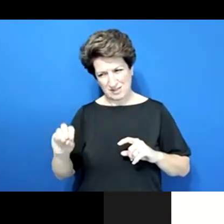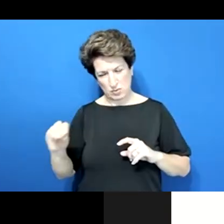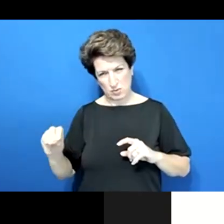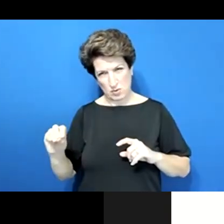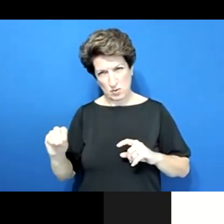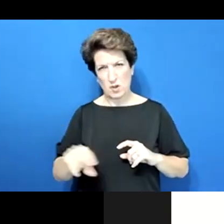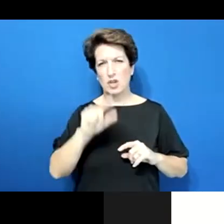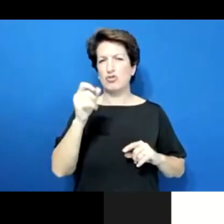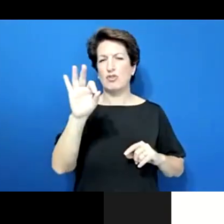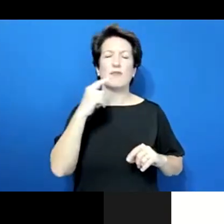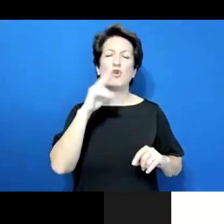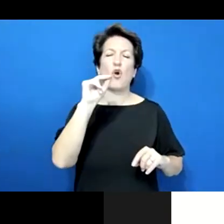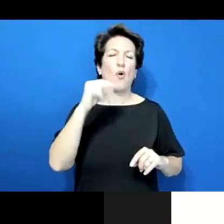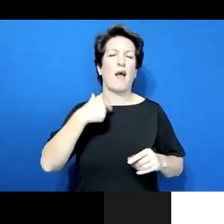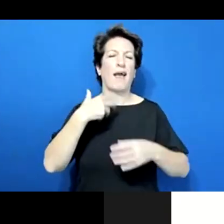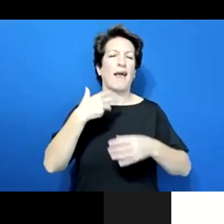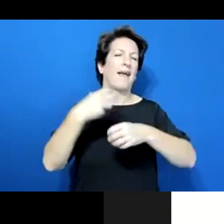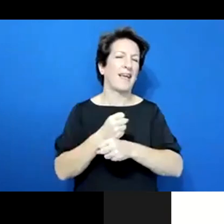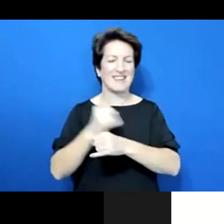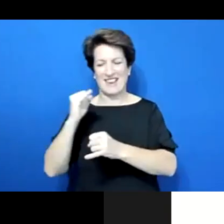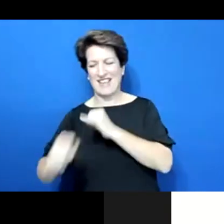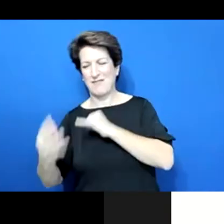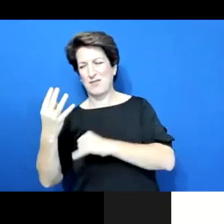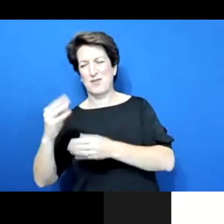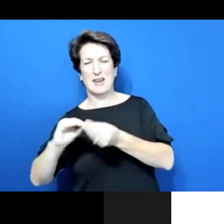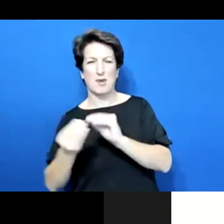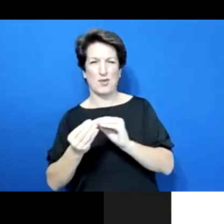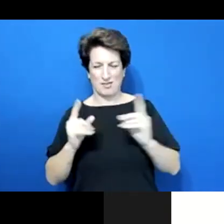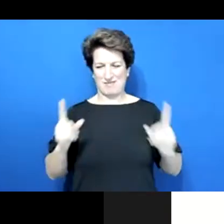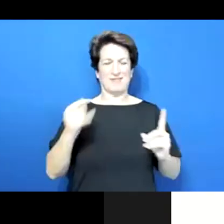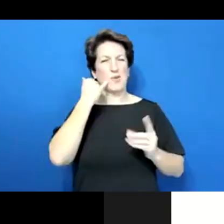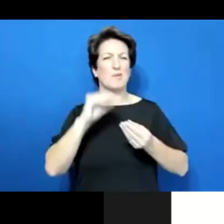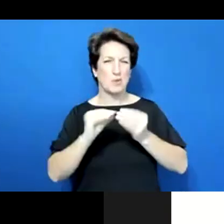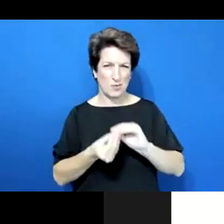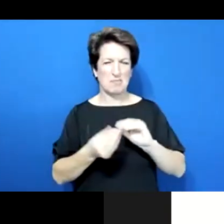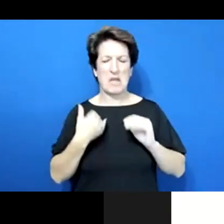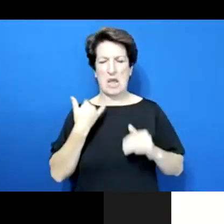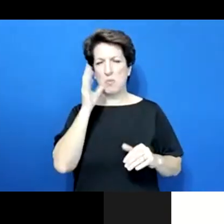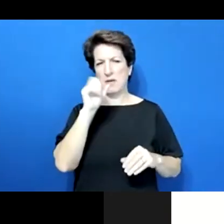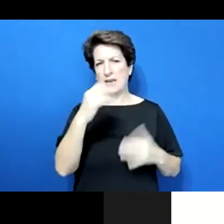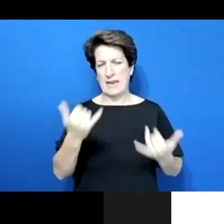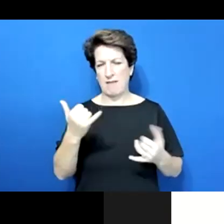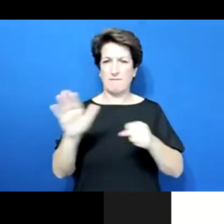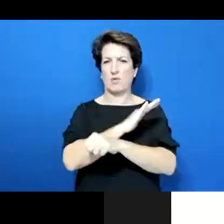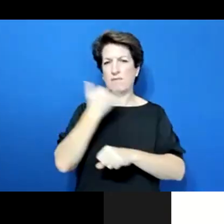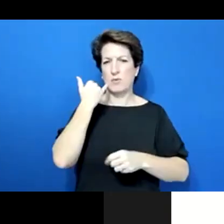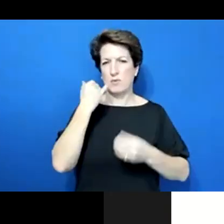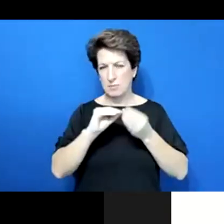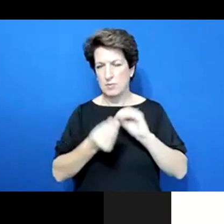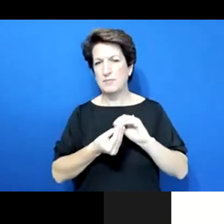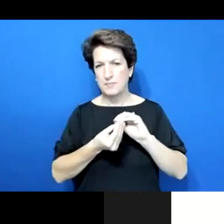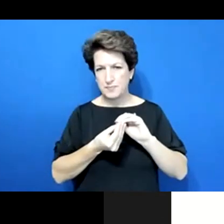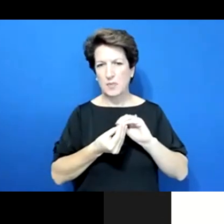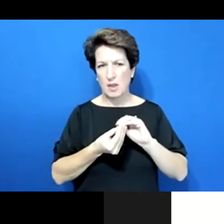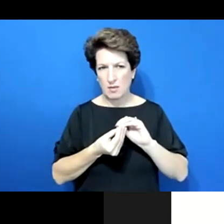it? I was just giving the short for the last digits of the number. I'll just give it to you now, the whole number,